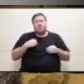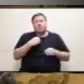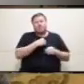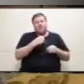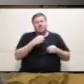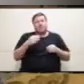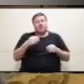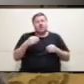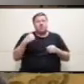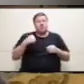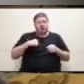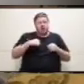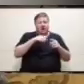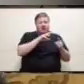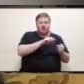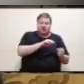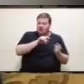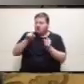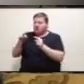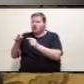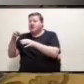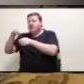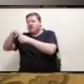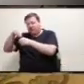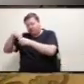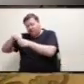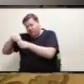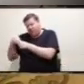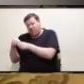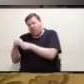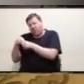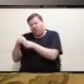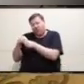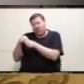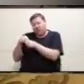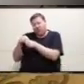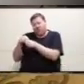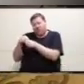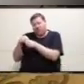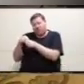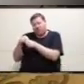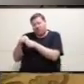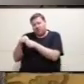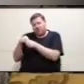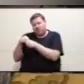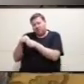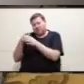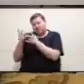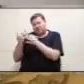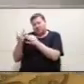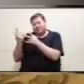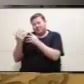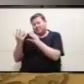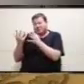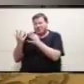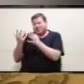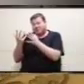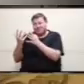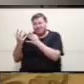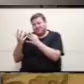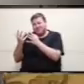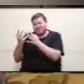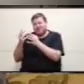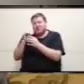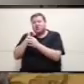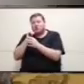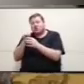it was not that a council, that was a councillor and continued